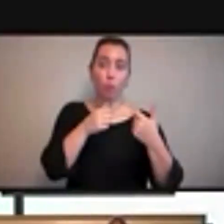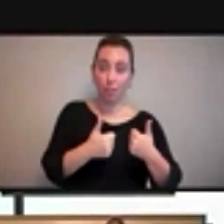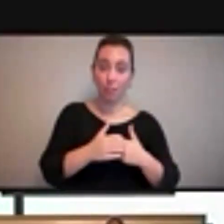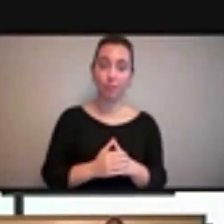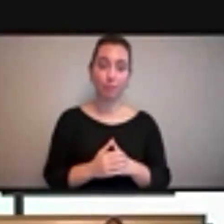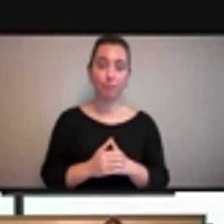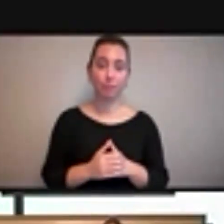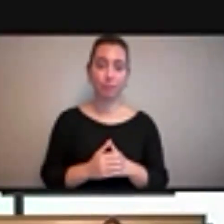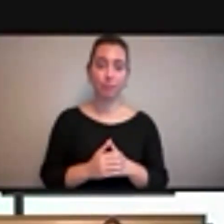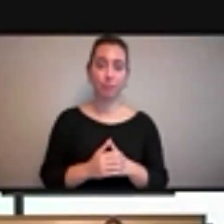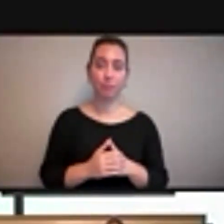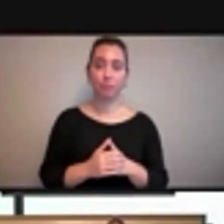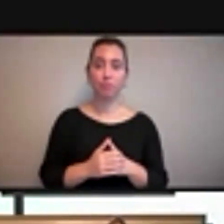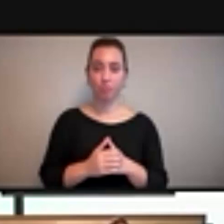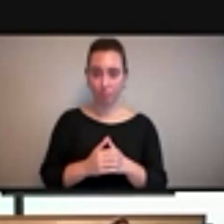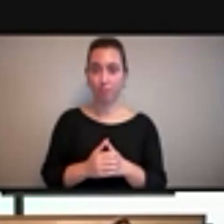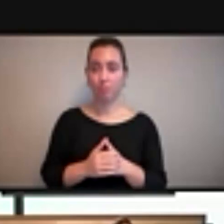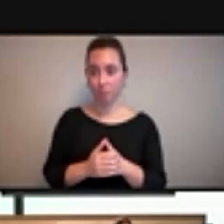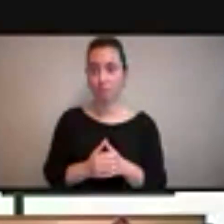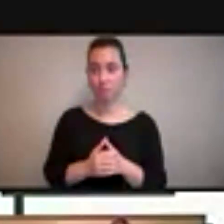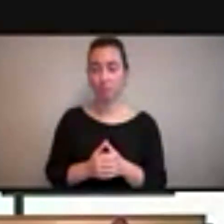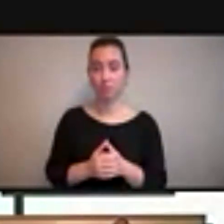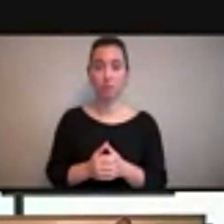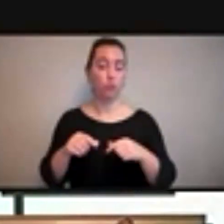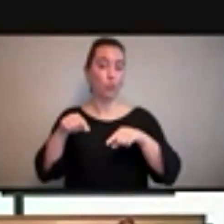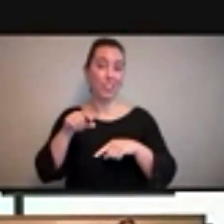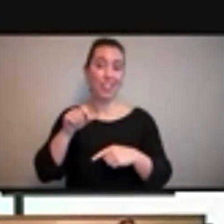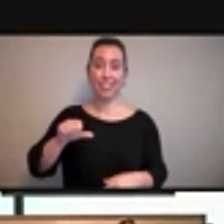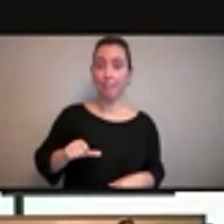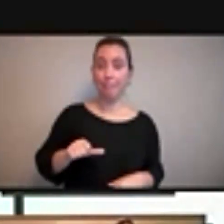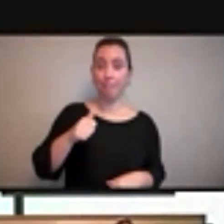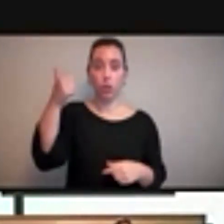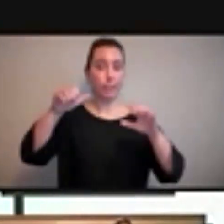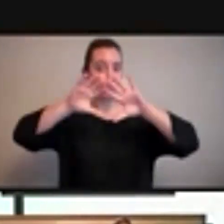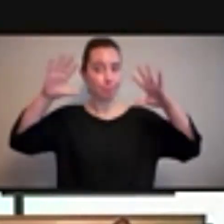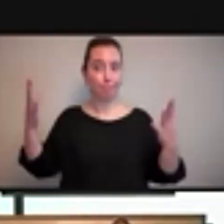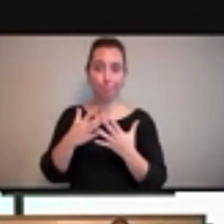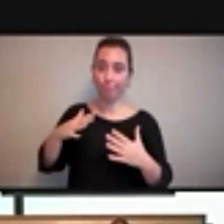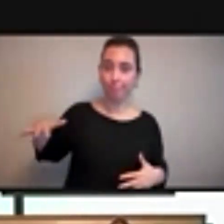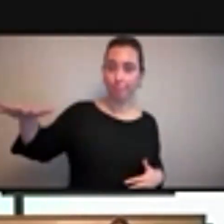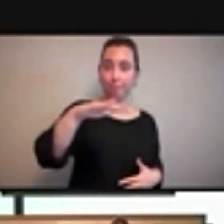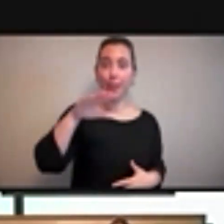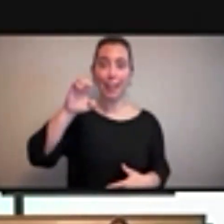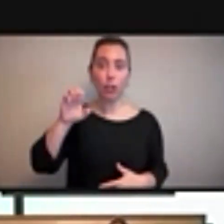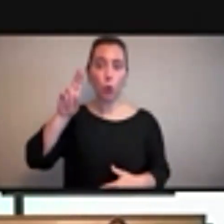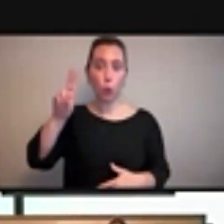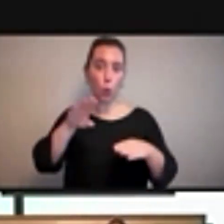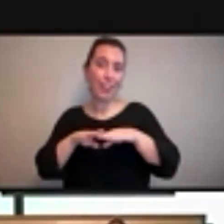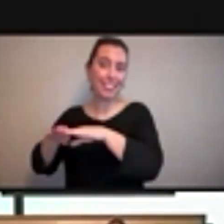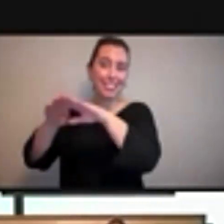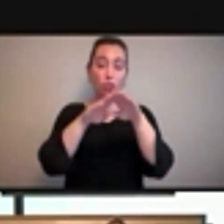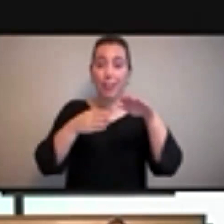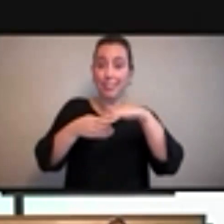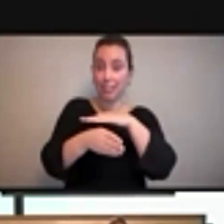digital accessibility that covers all of the EU. It's also quite unique. You